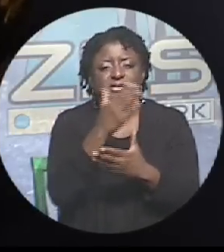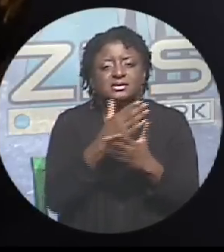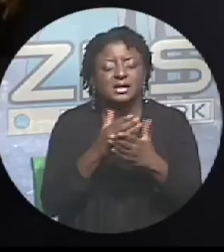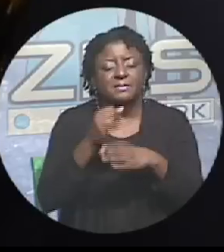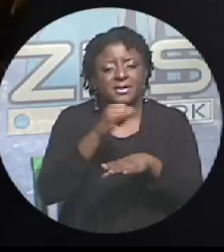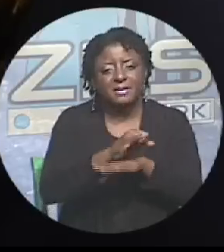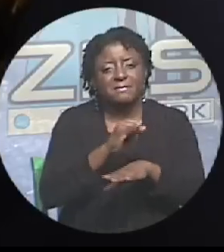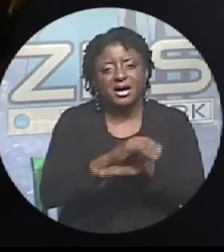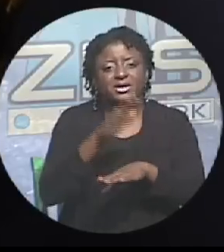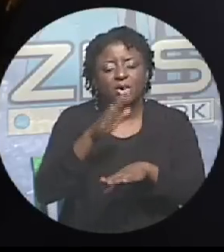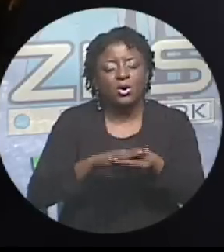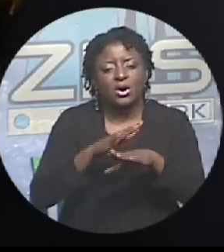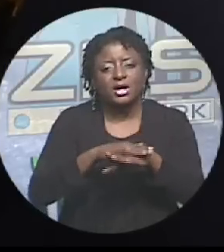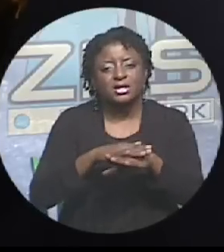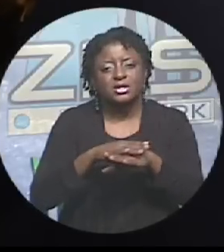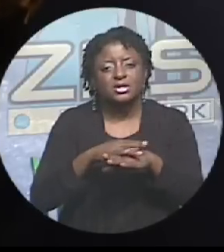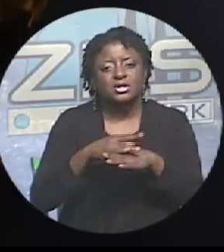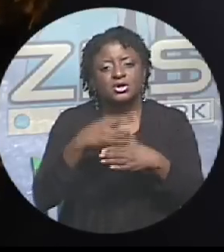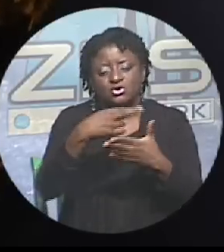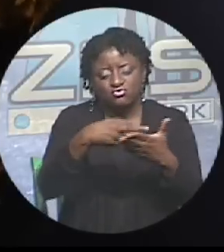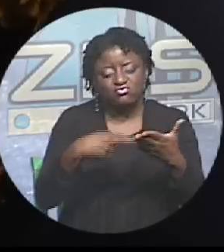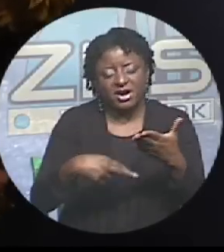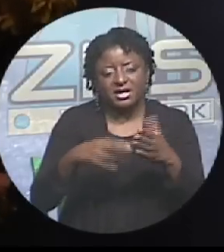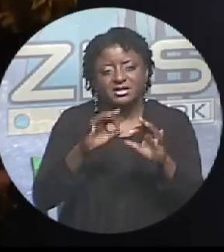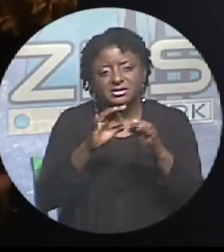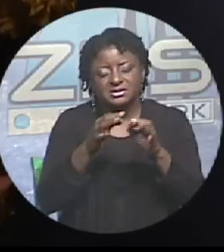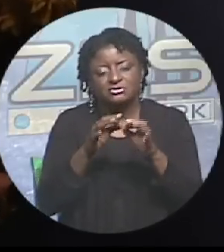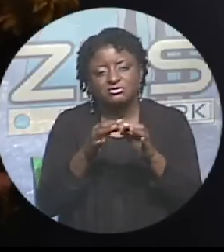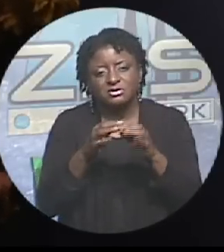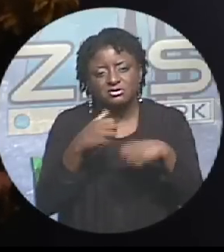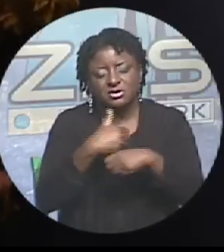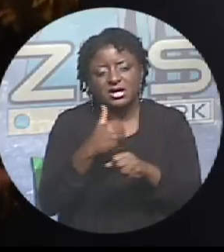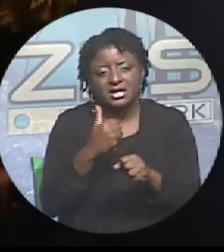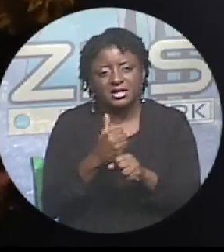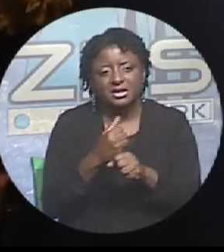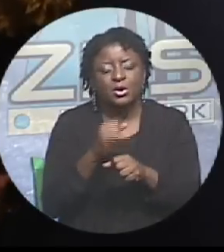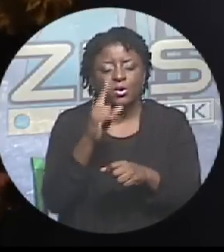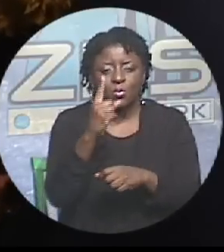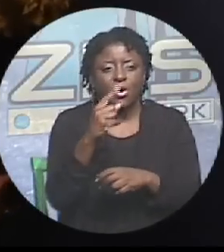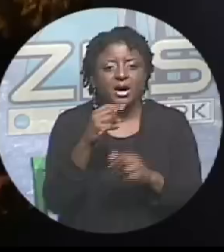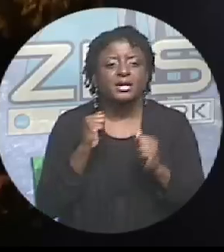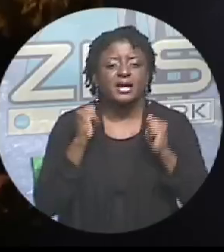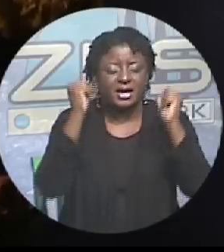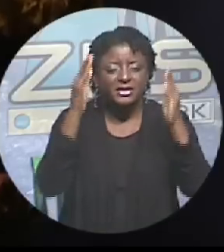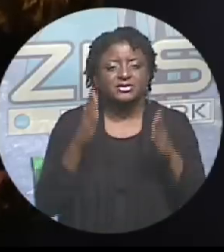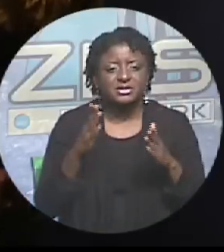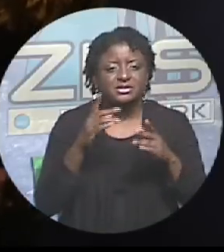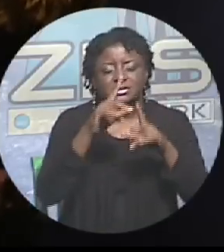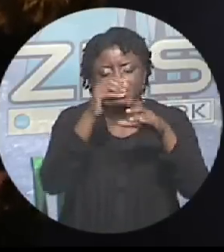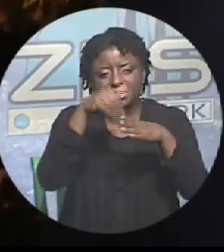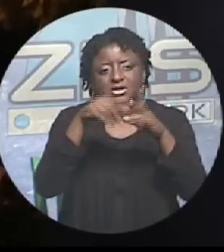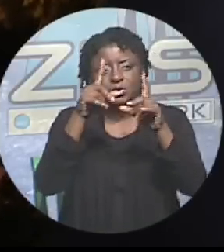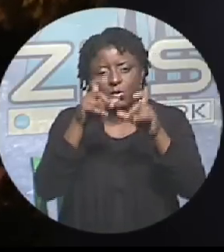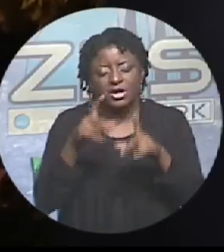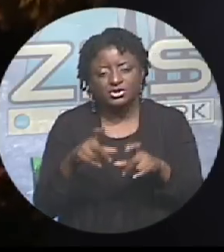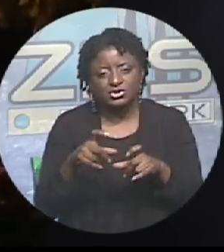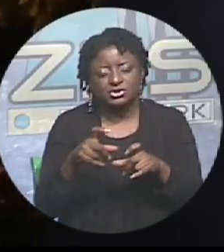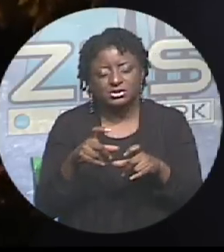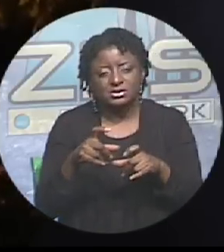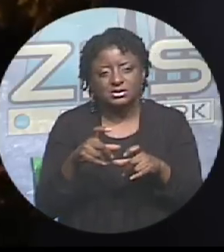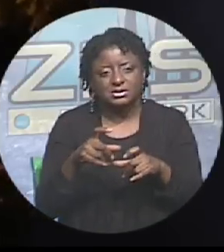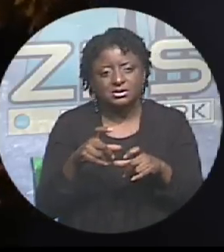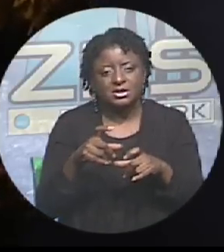or otherwise, because I'm aware that one of the athletes in question, I think it's one of the Russian athletes, there's an allegation